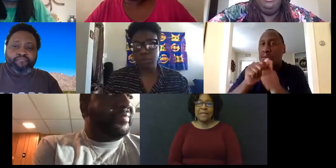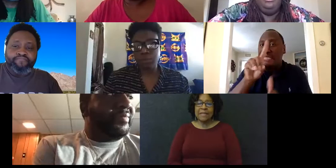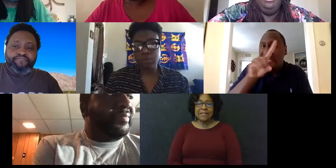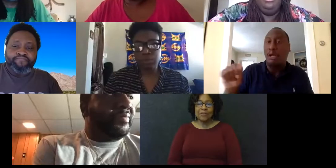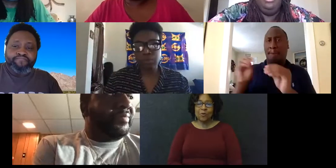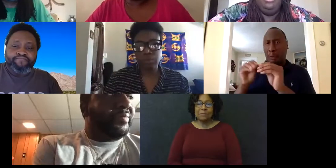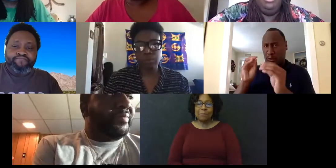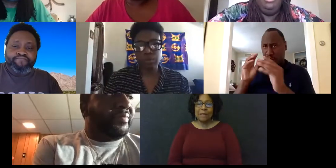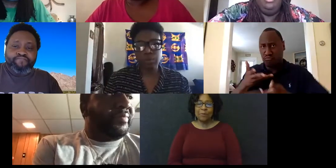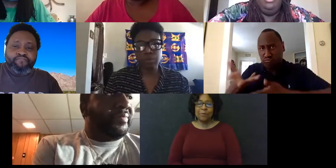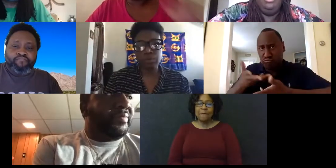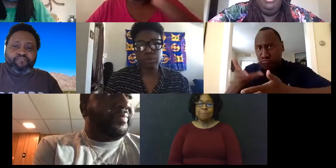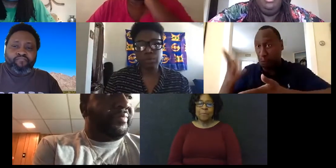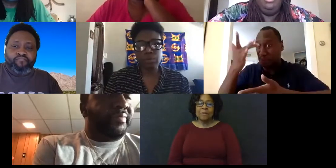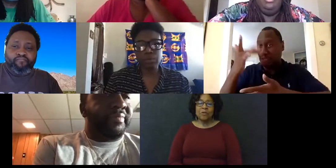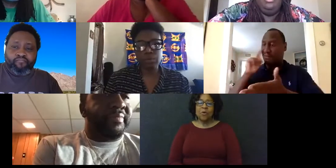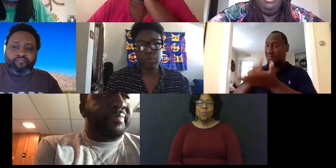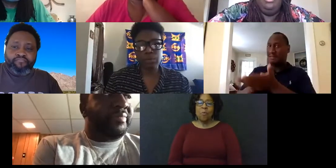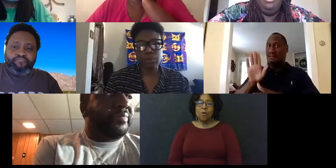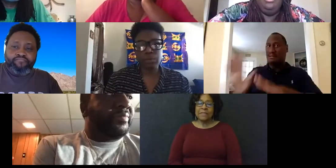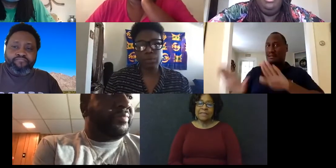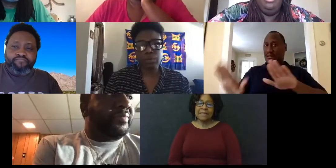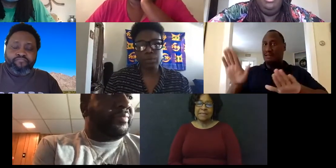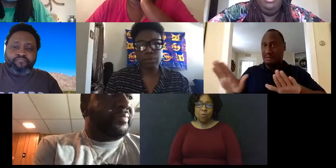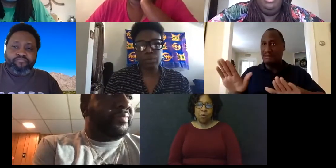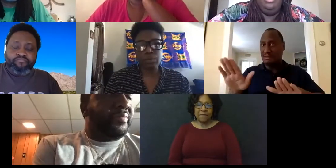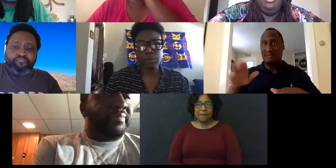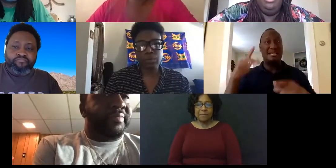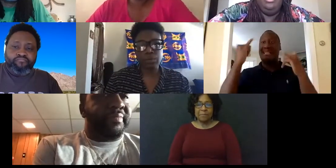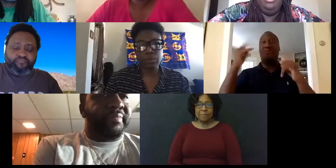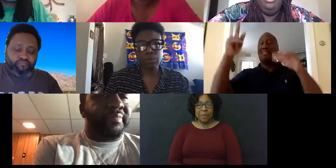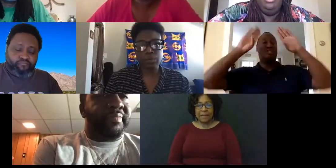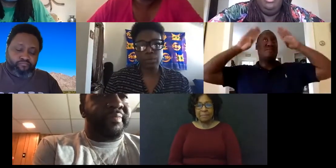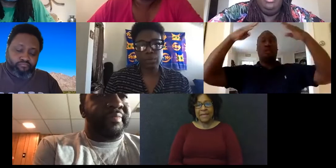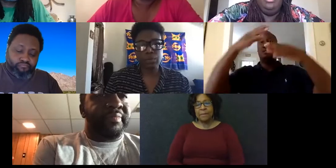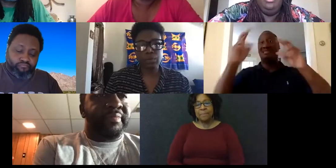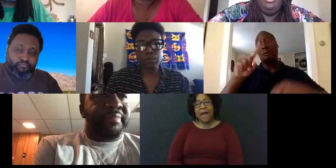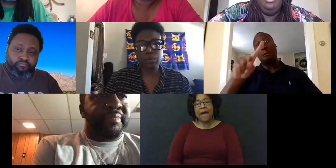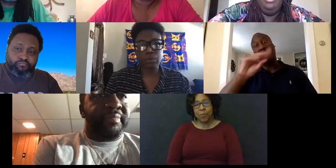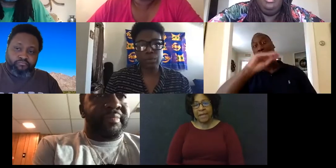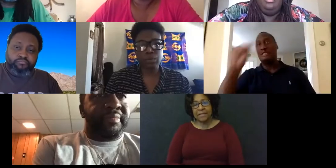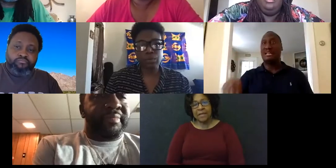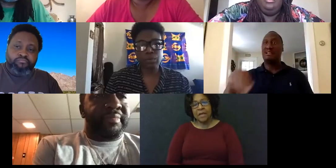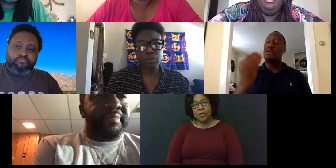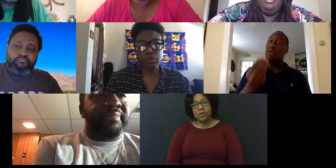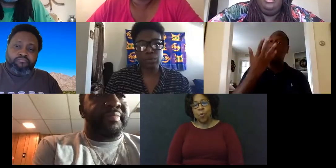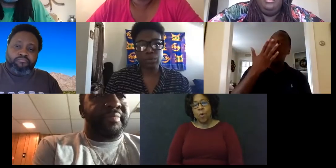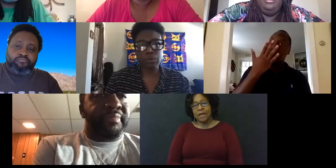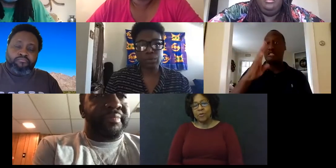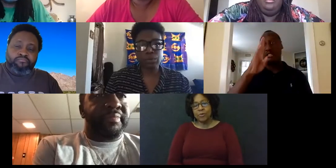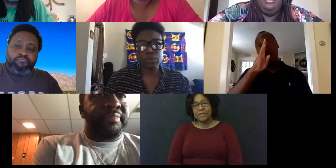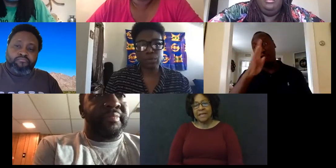we need to notice people, you know, more discussing more of it and making pathways. You